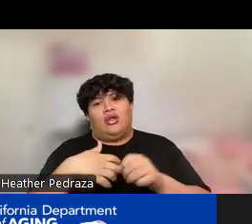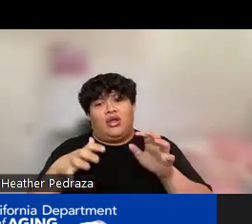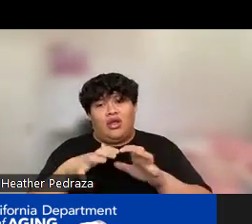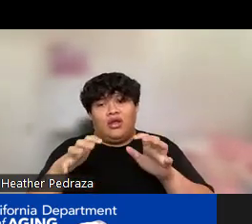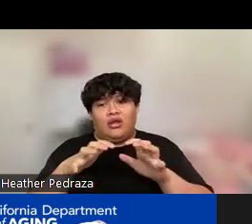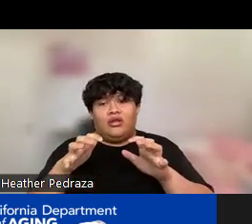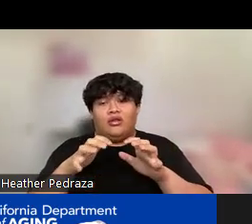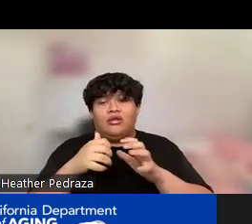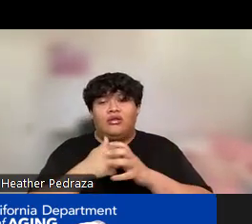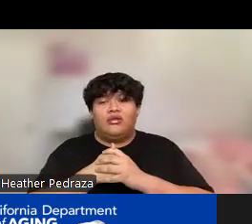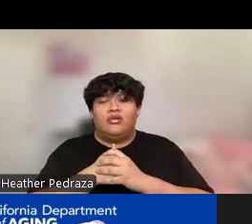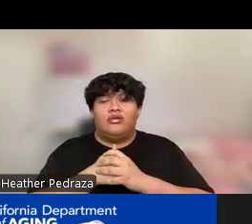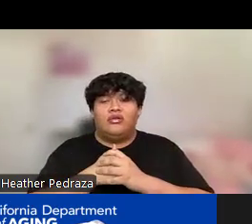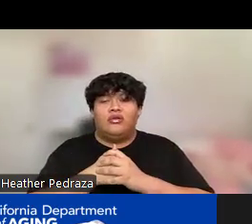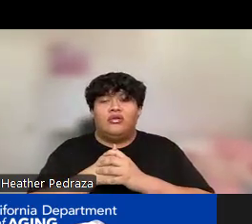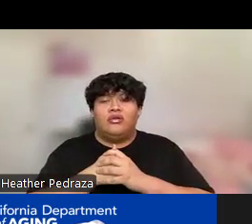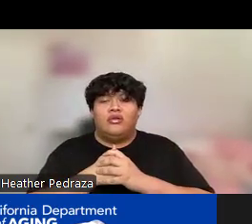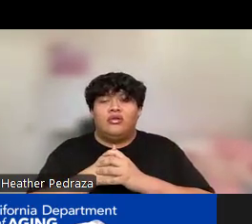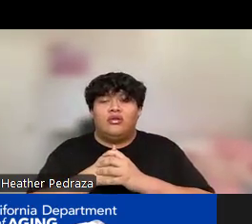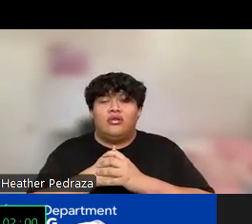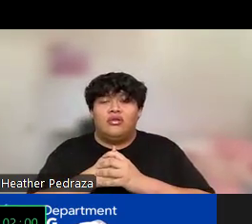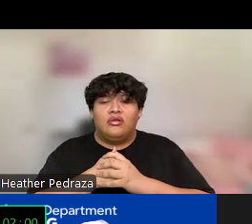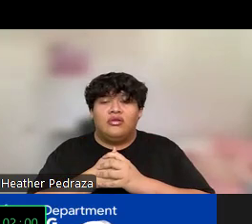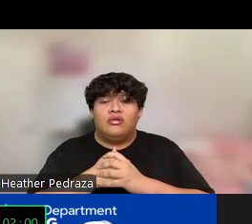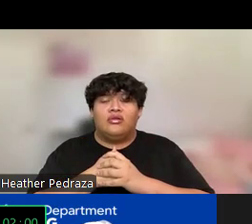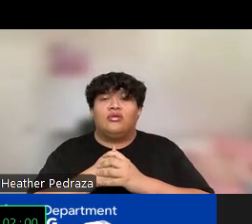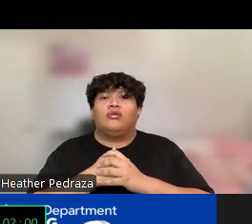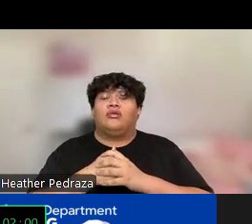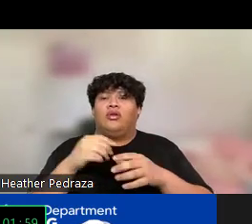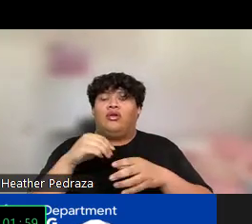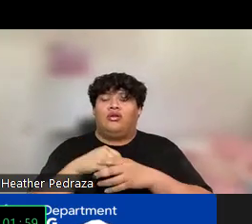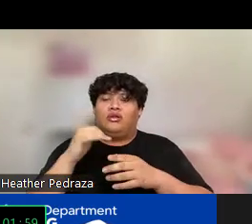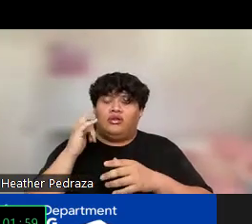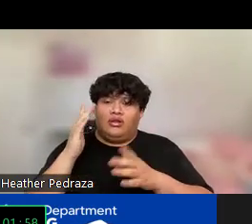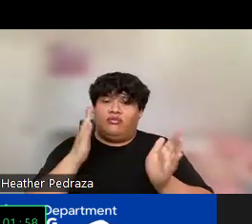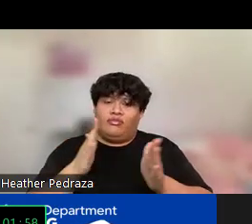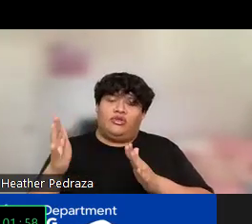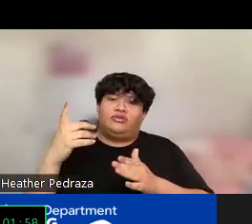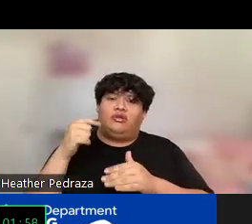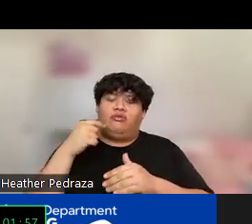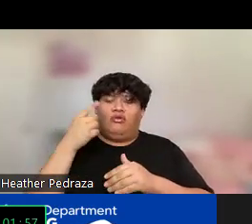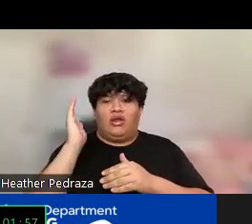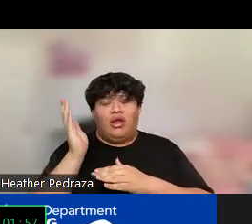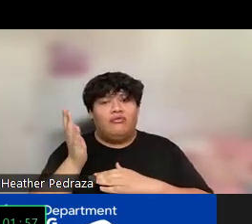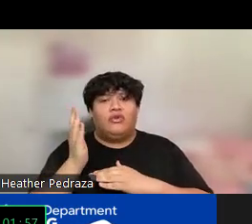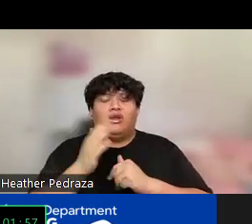advocate, and also putting myself at risk on a daily basis for advocating for